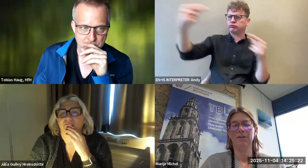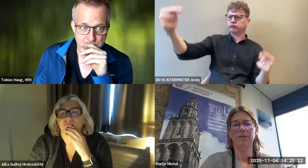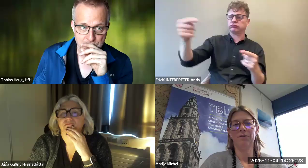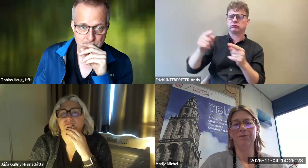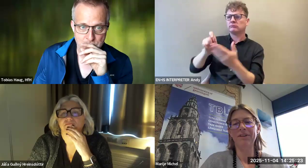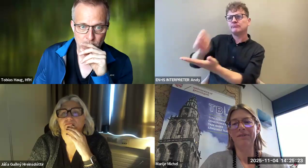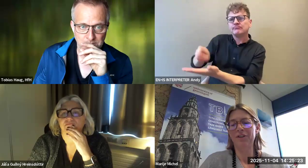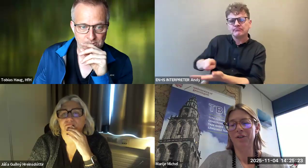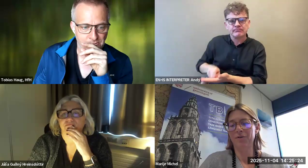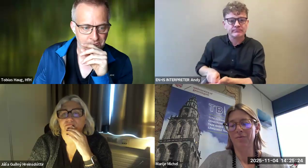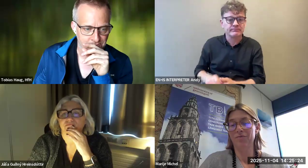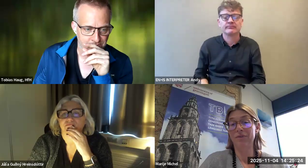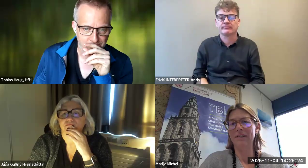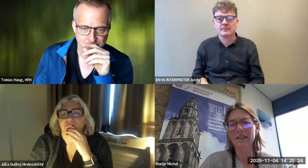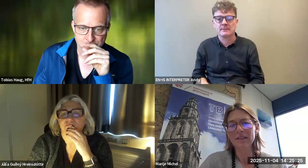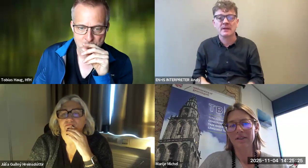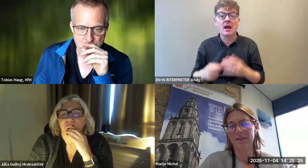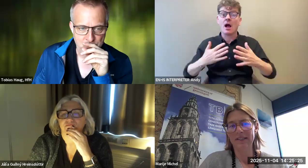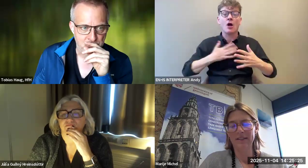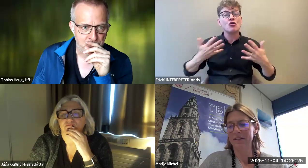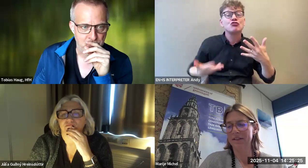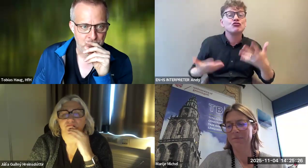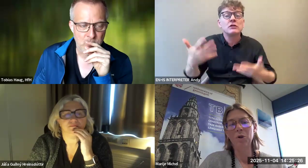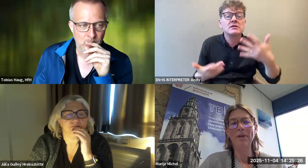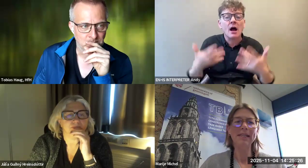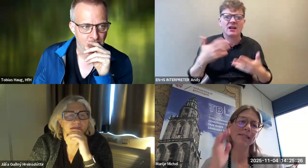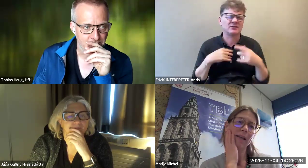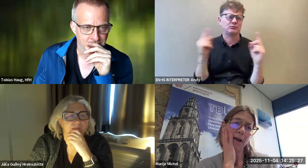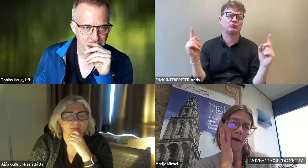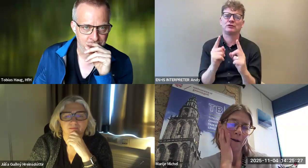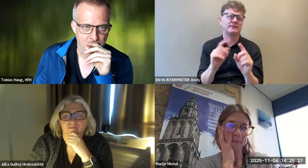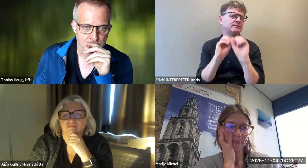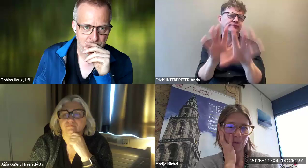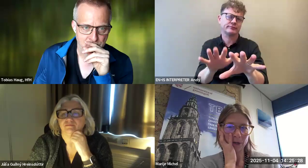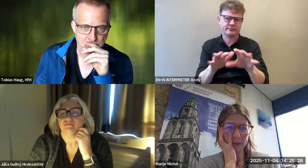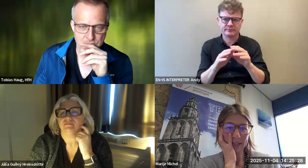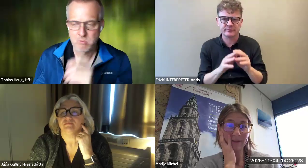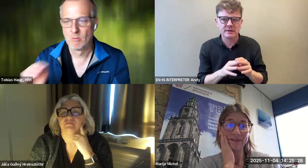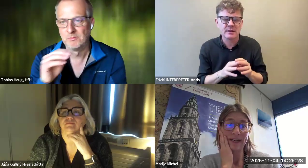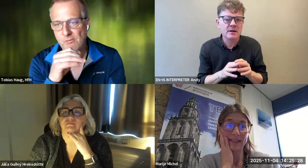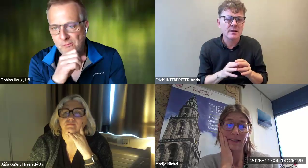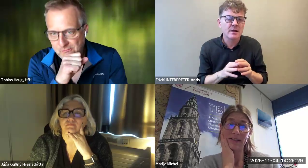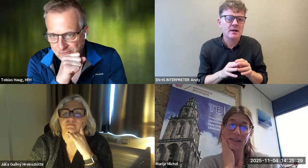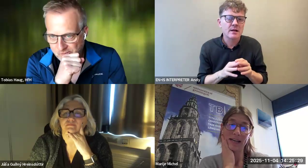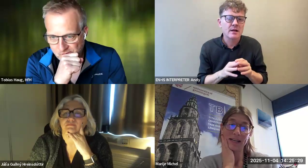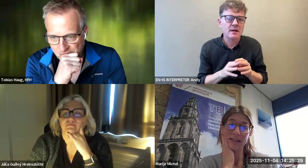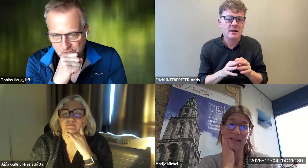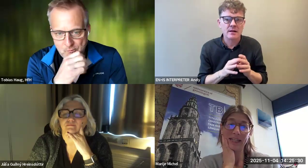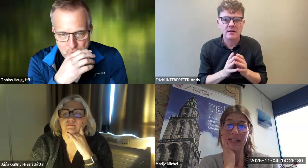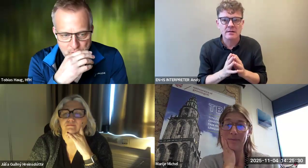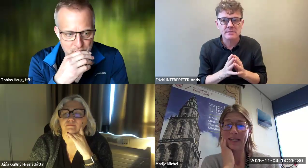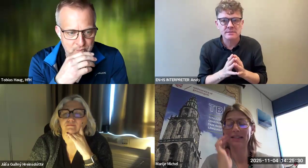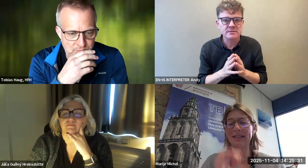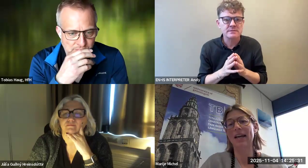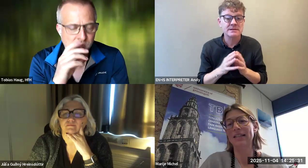Now, to briefly show results, just small bits, what we did find is that